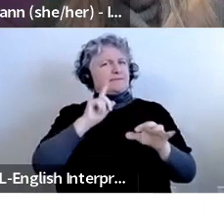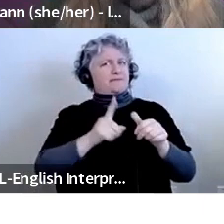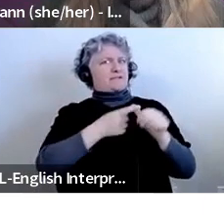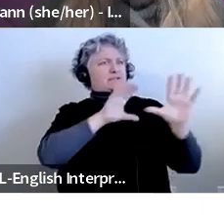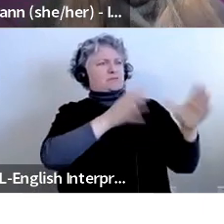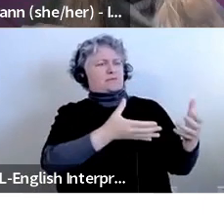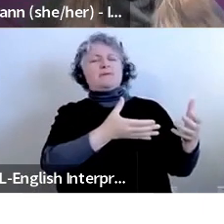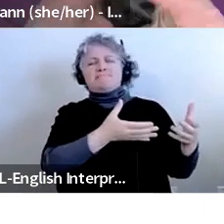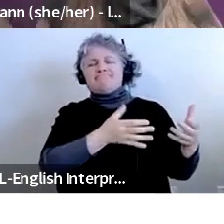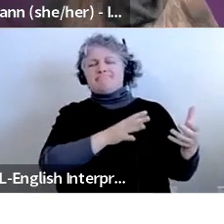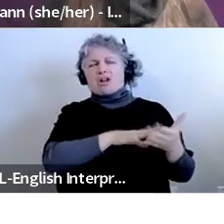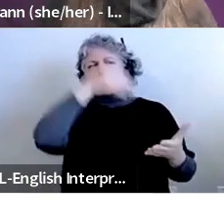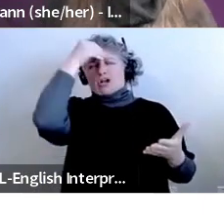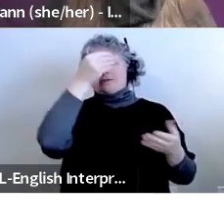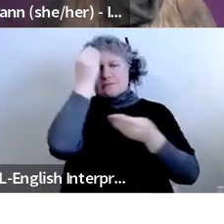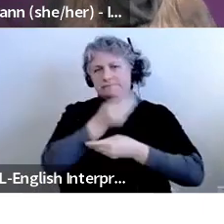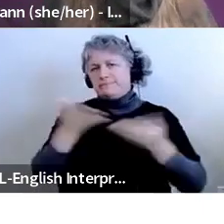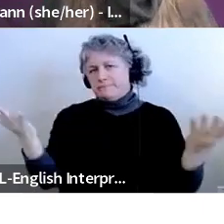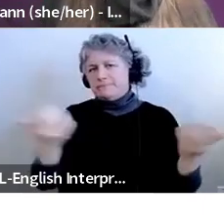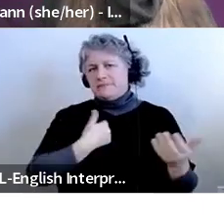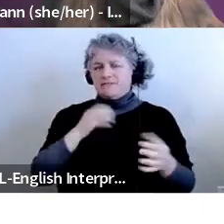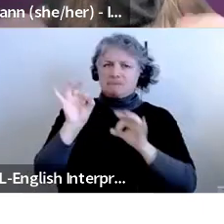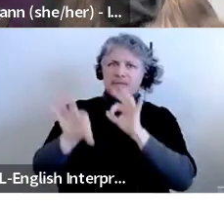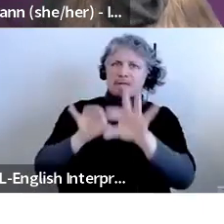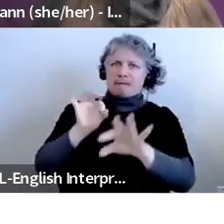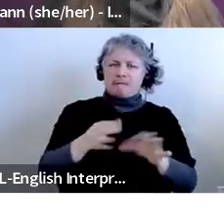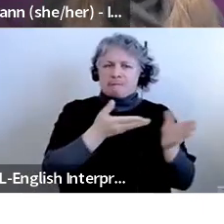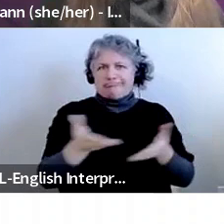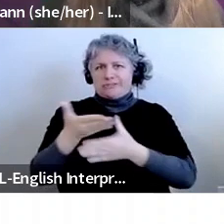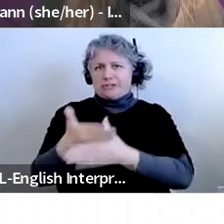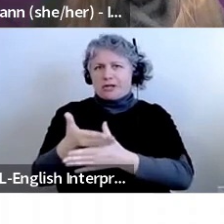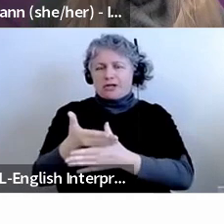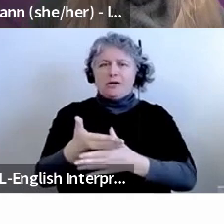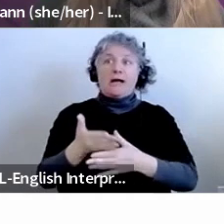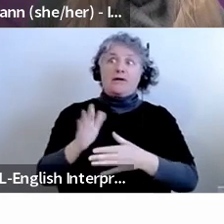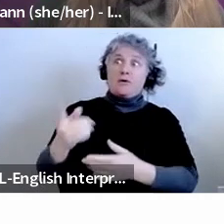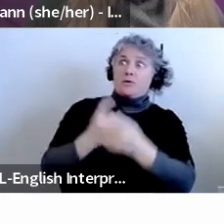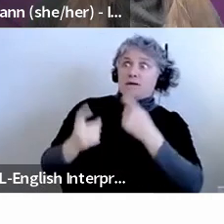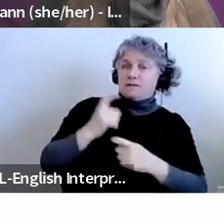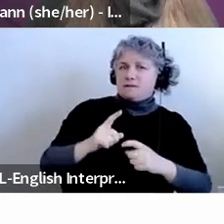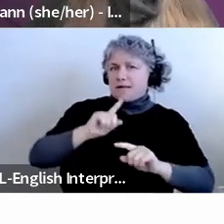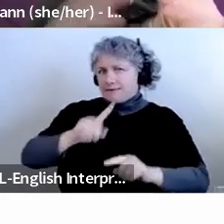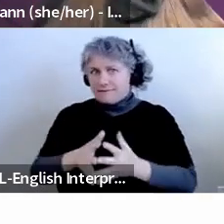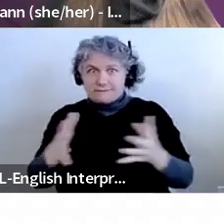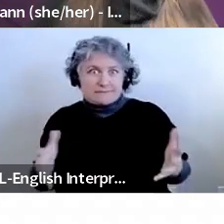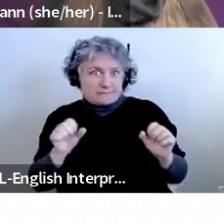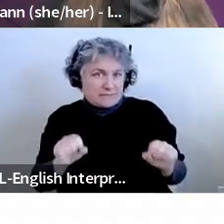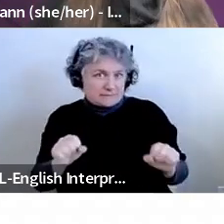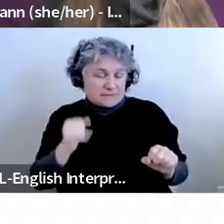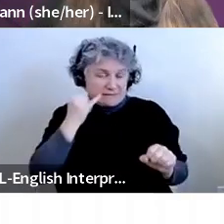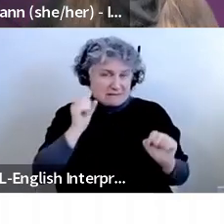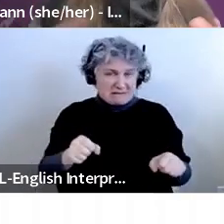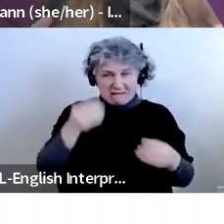for myself to cover all of the material today and to get to as many questions as possible. If I'm able to deliver